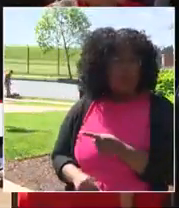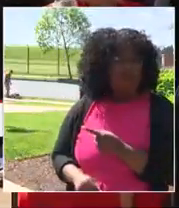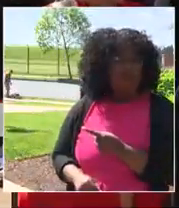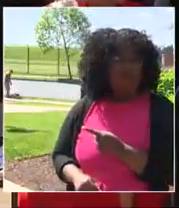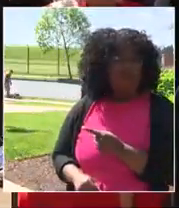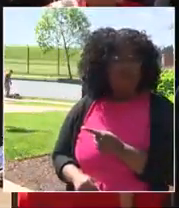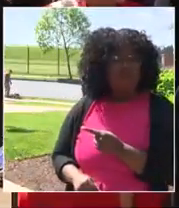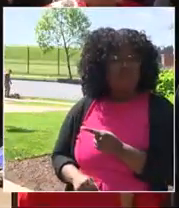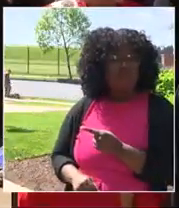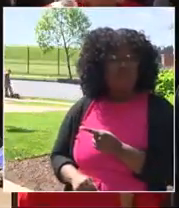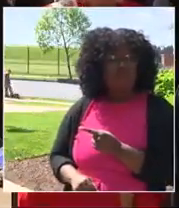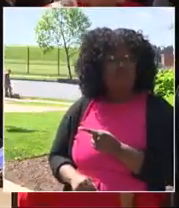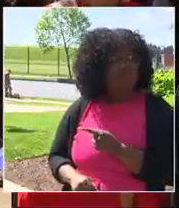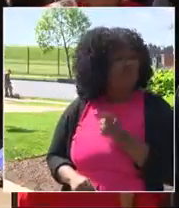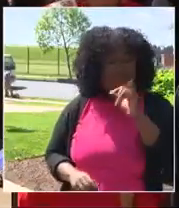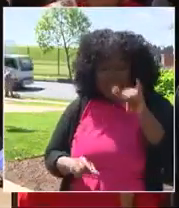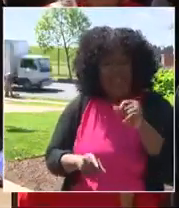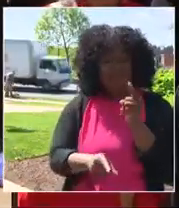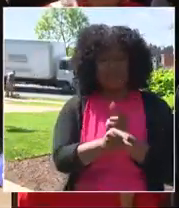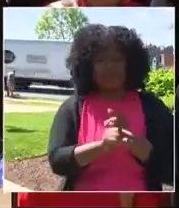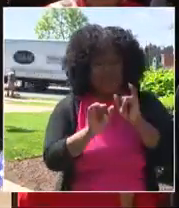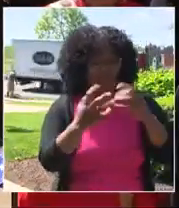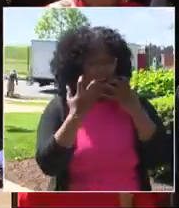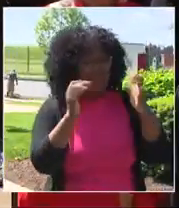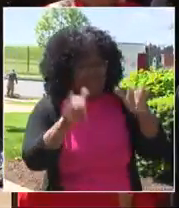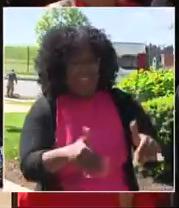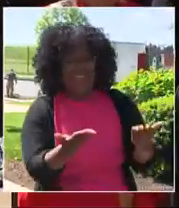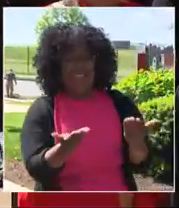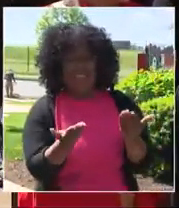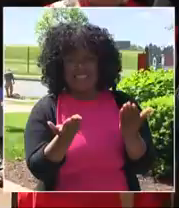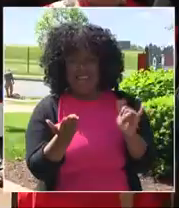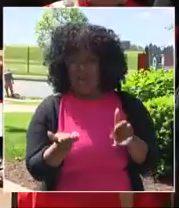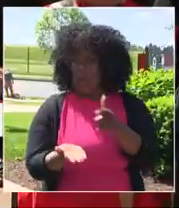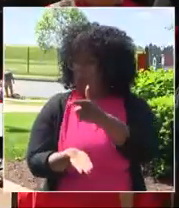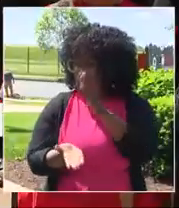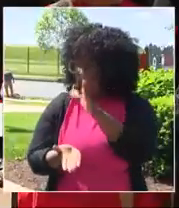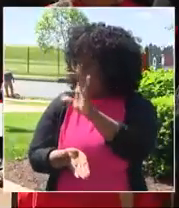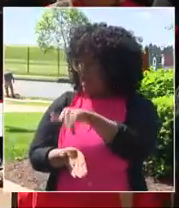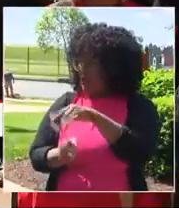They wouldn't do it in their home jurisdiction.